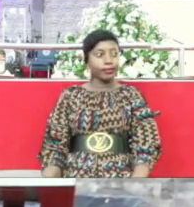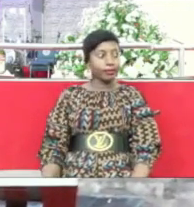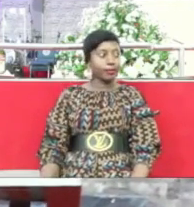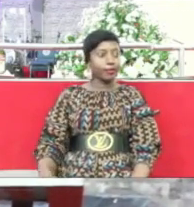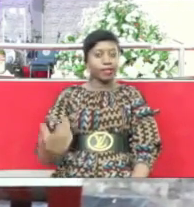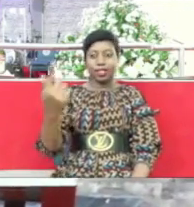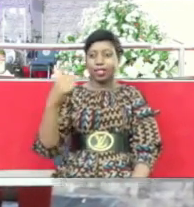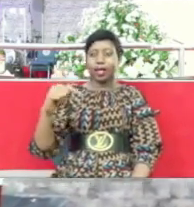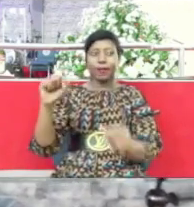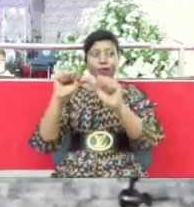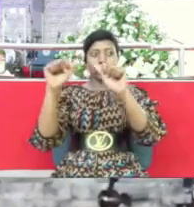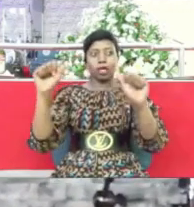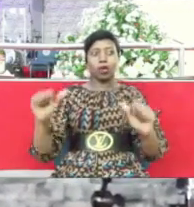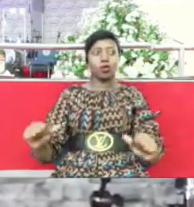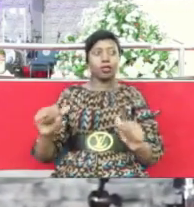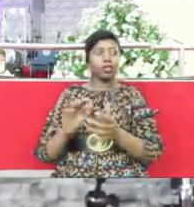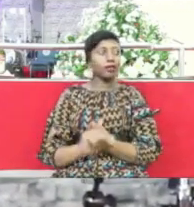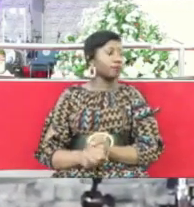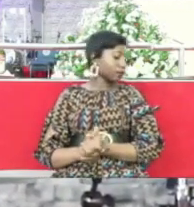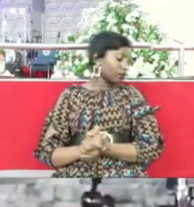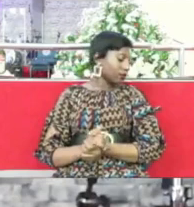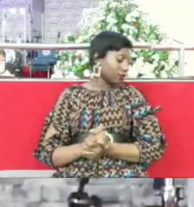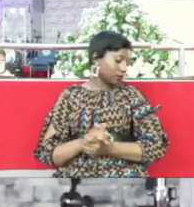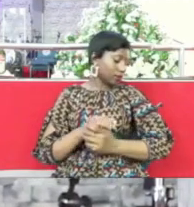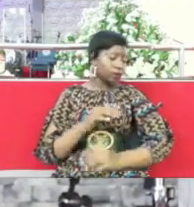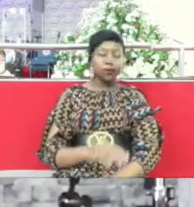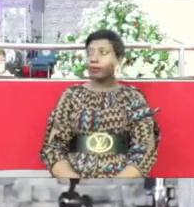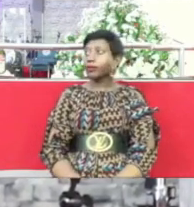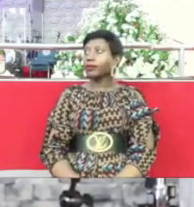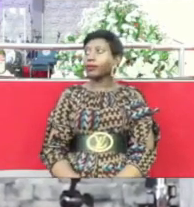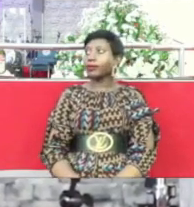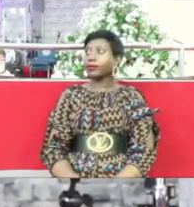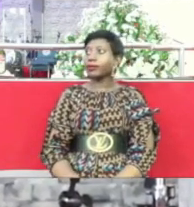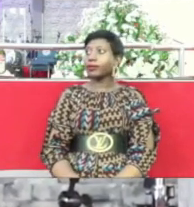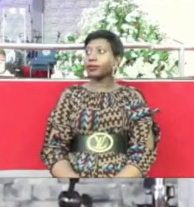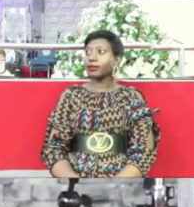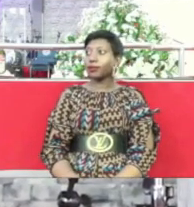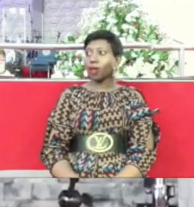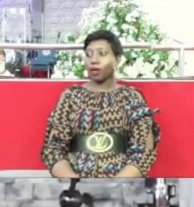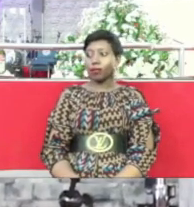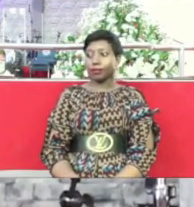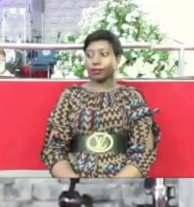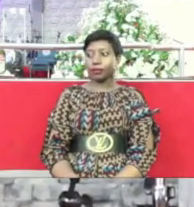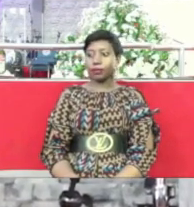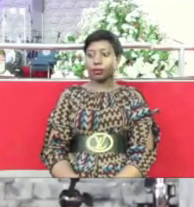juu. Hata nyinyi mko huko na wale wako nje mkuje tu. Wale mko strategic huko kujeni